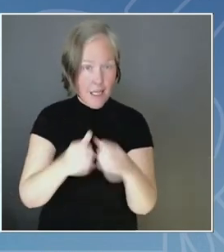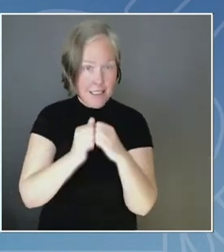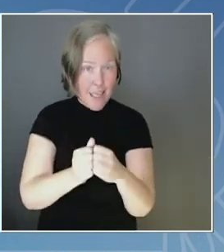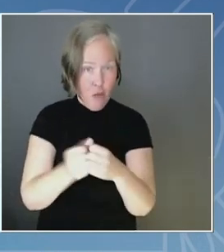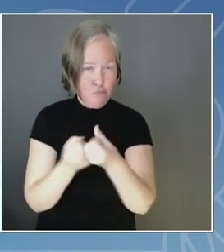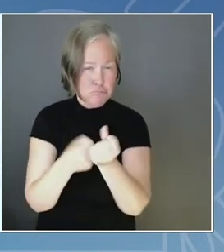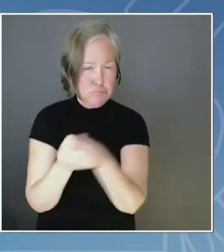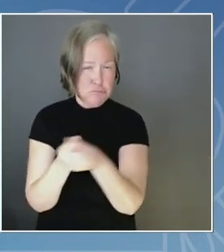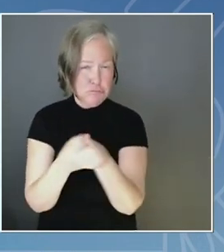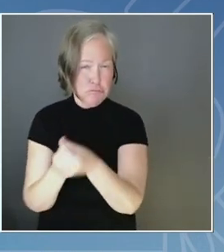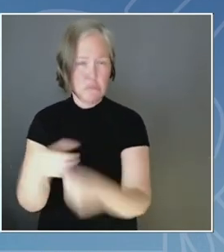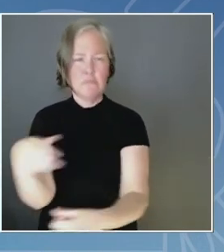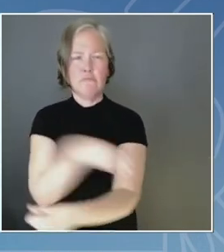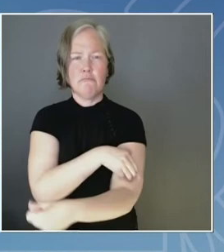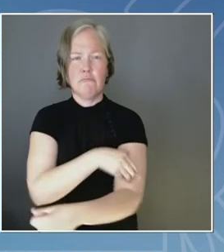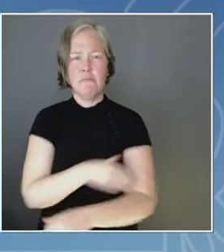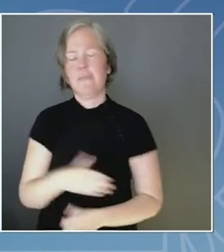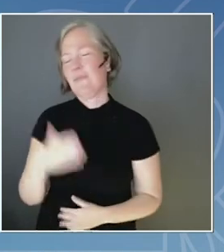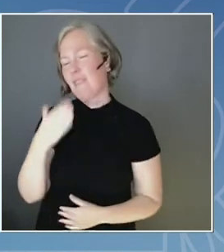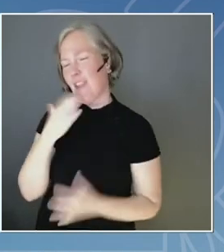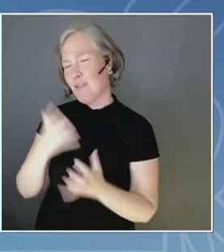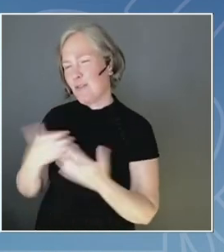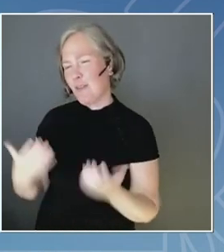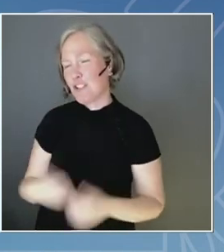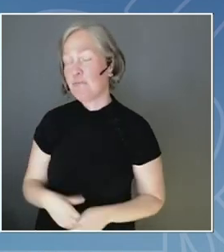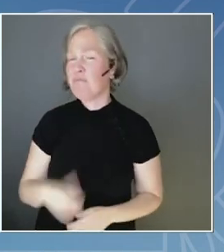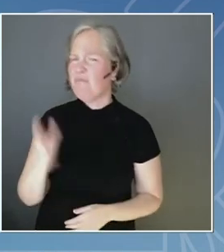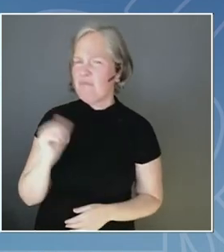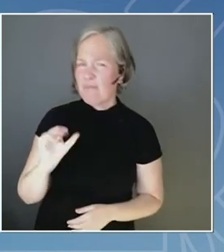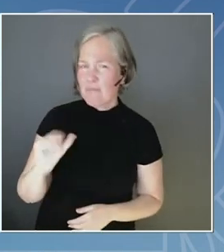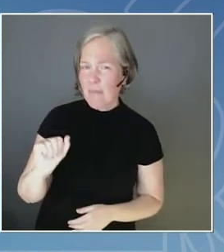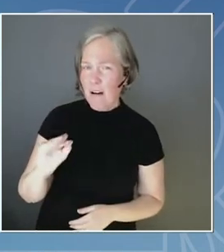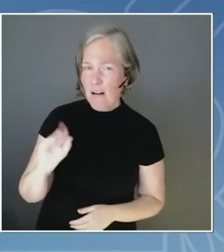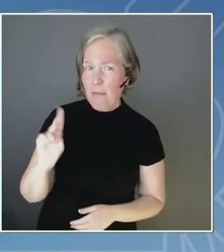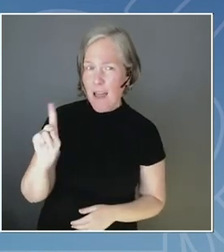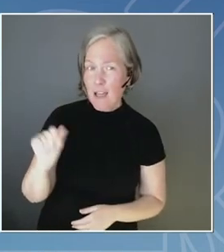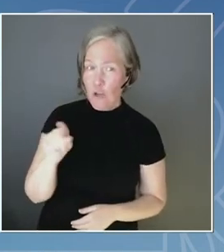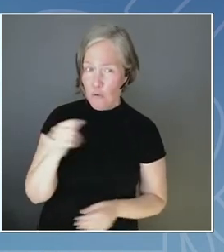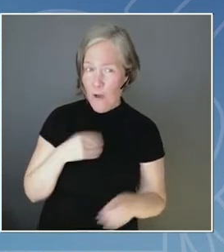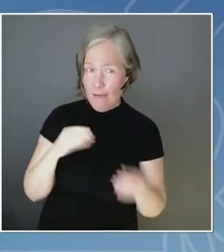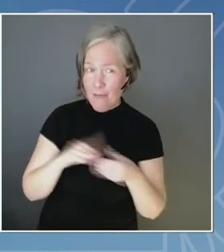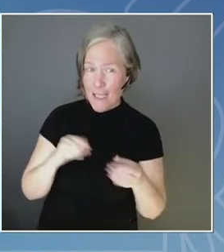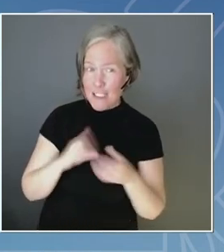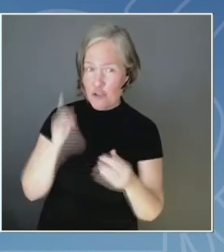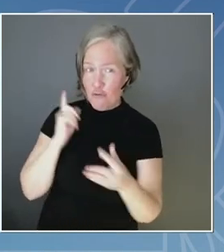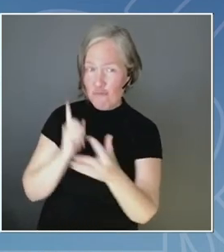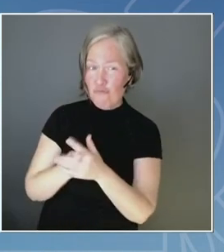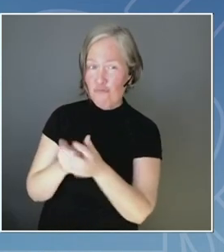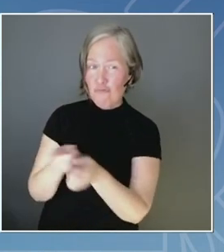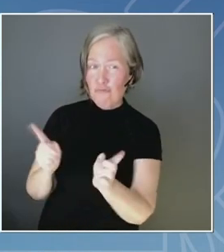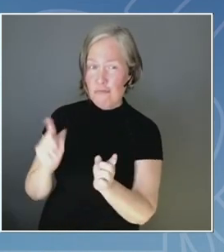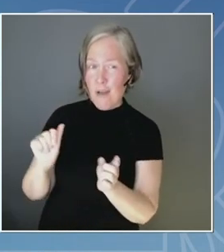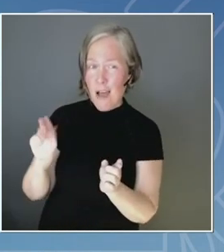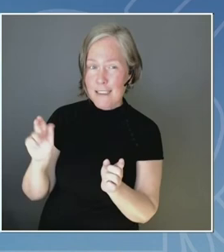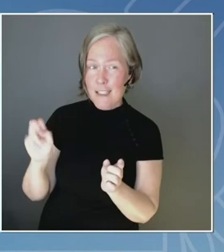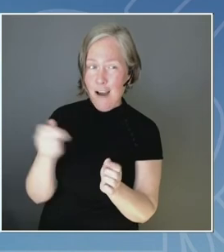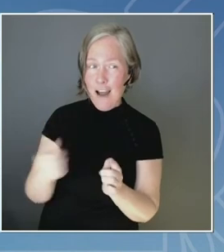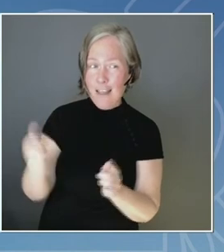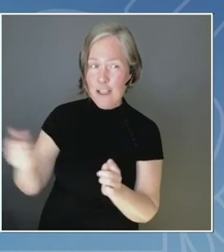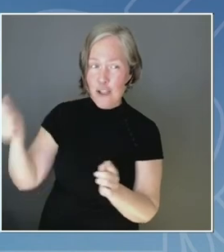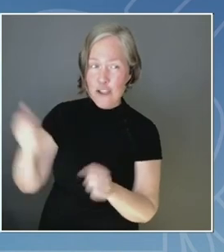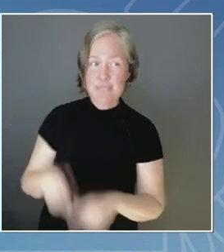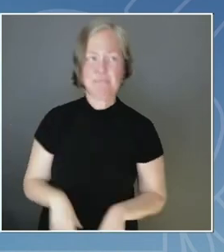Thank you so much. How about you, Amanda? Do you have a message for ASEAN's leaders? Well, I just want to echo what's been said. I